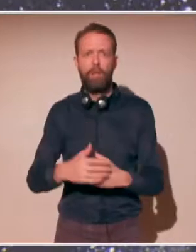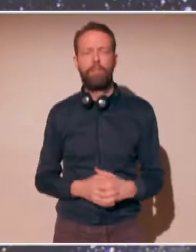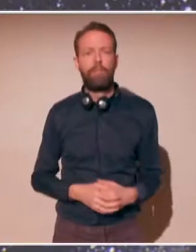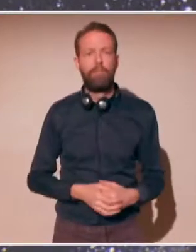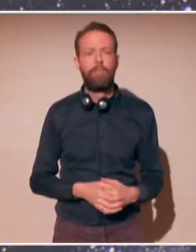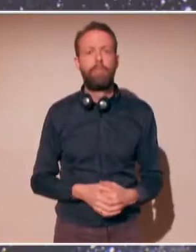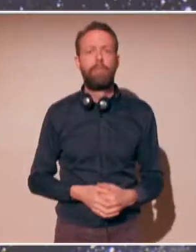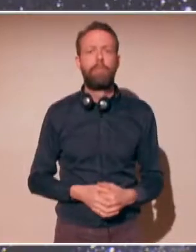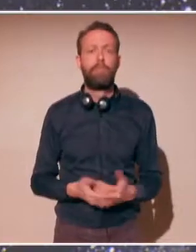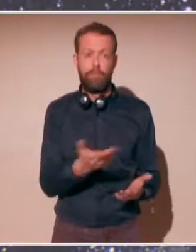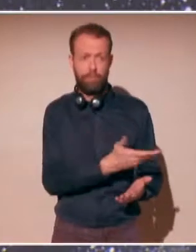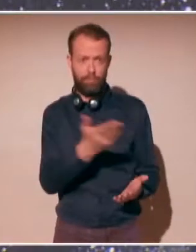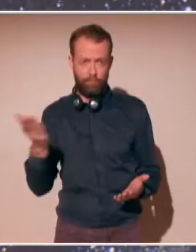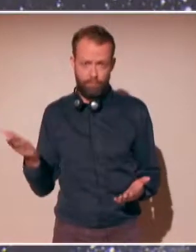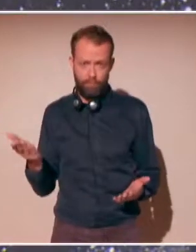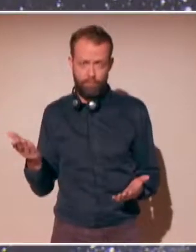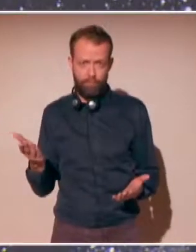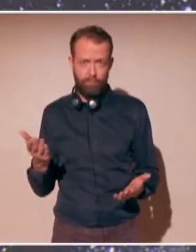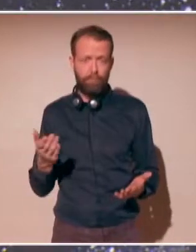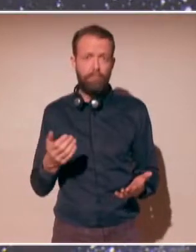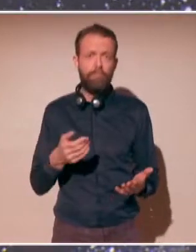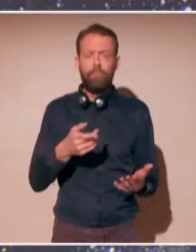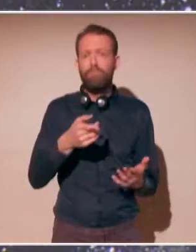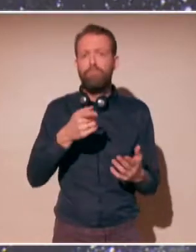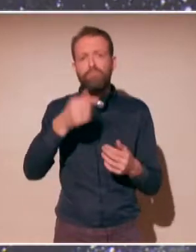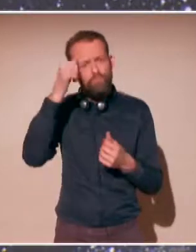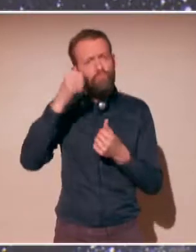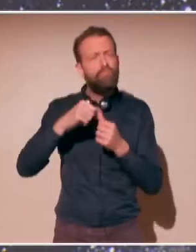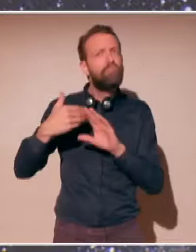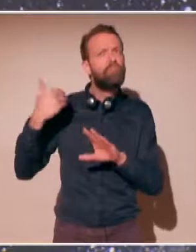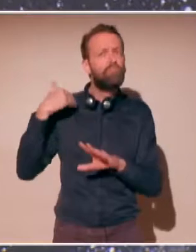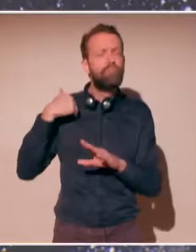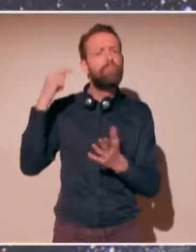What is AI? Now,